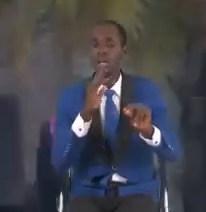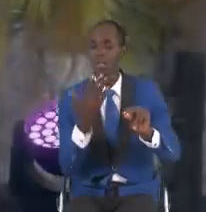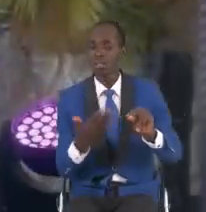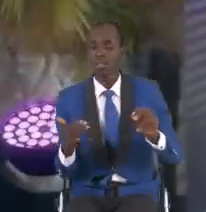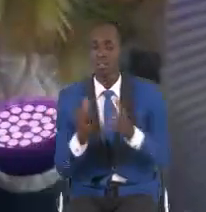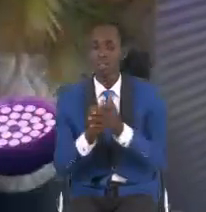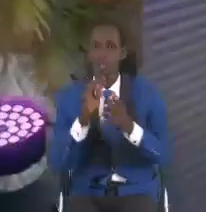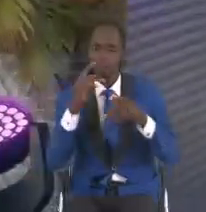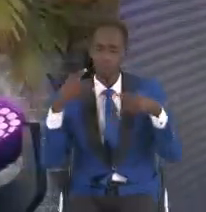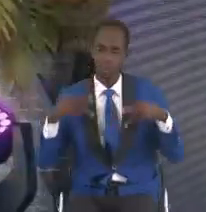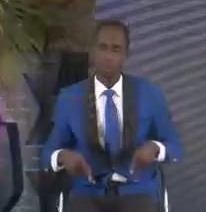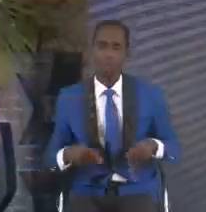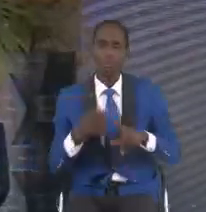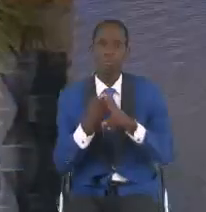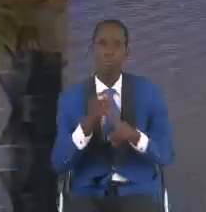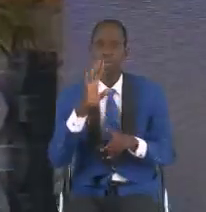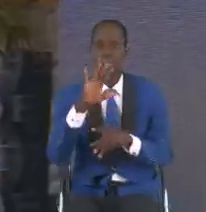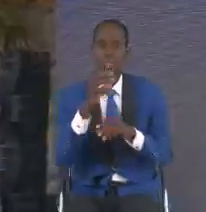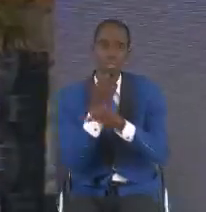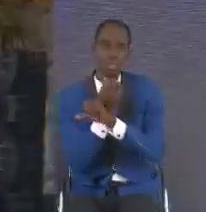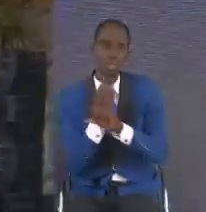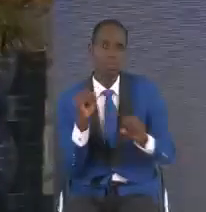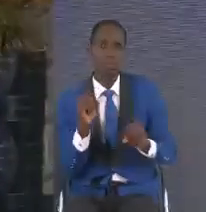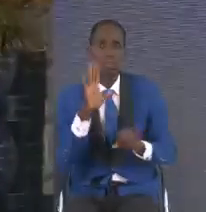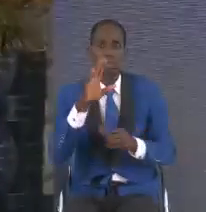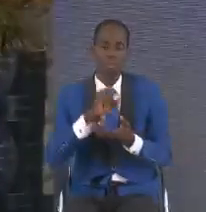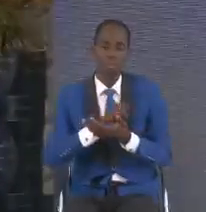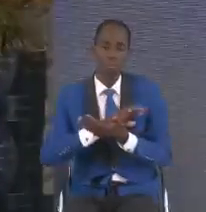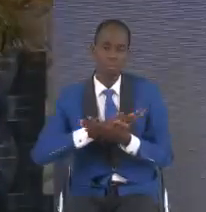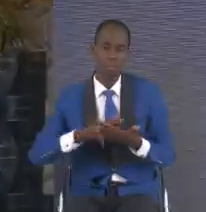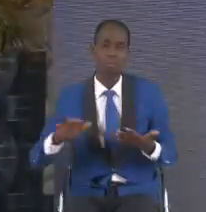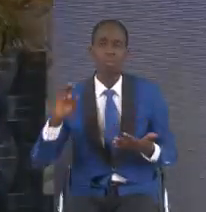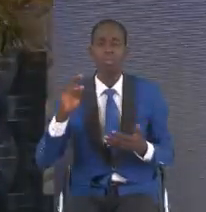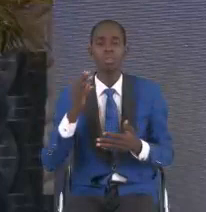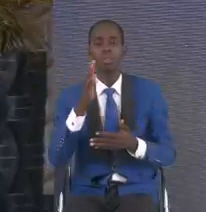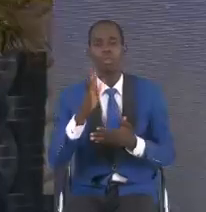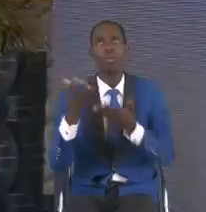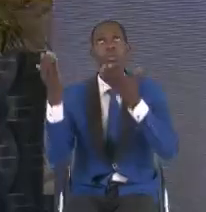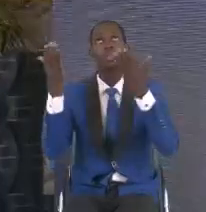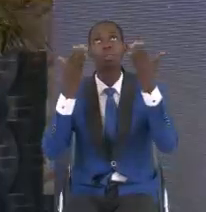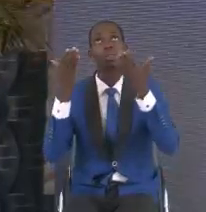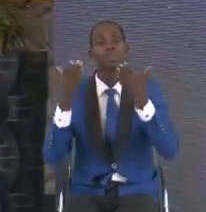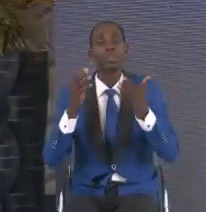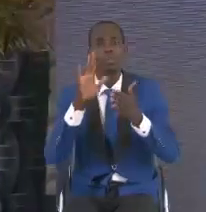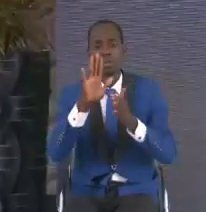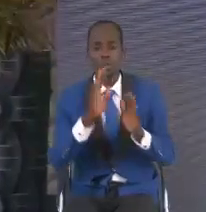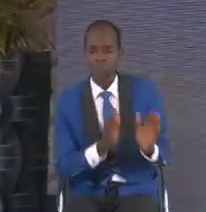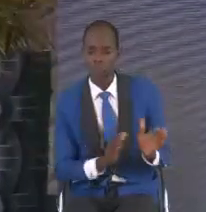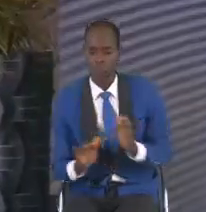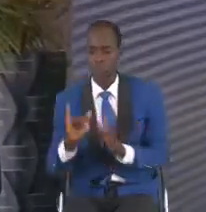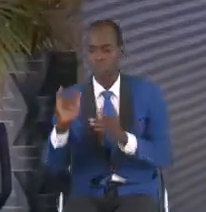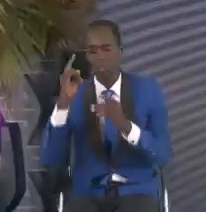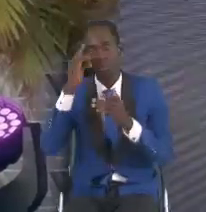your salvation, to your sanctification, to your service, to preparing for heaven, this